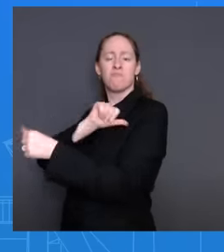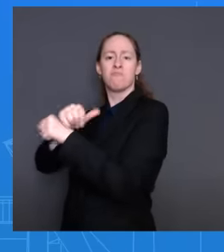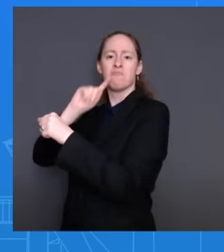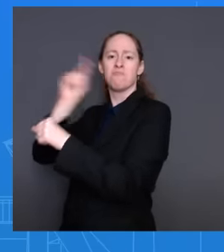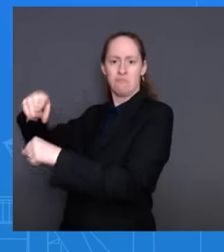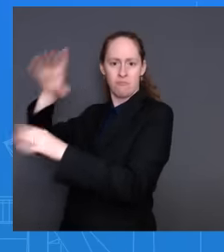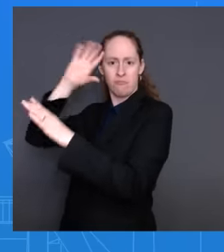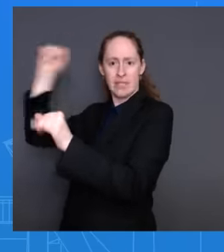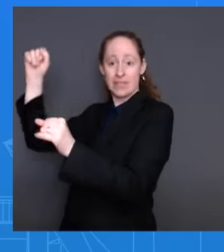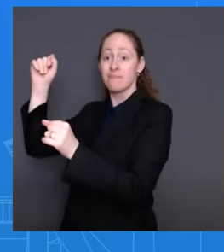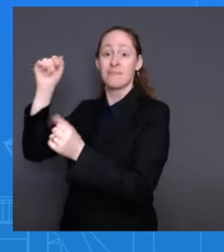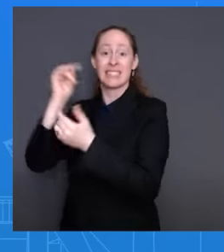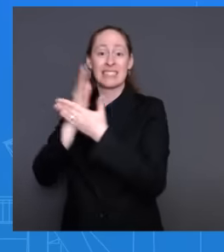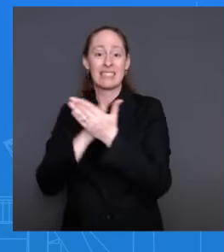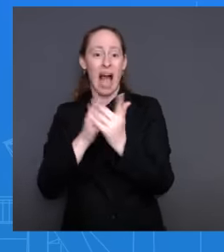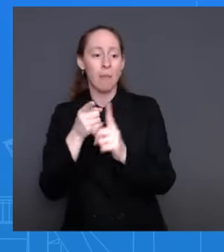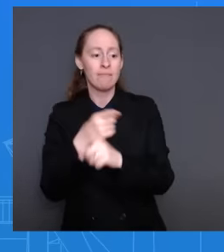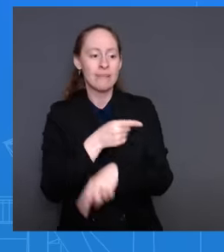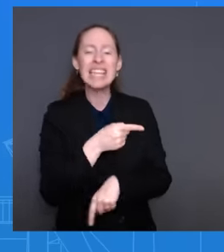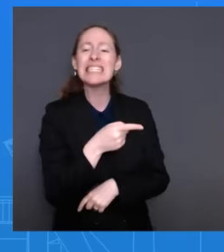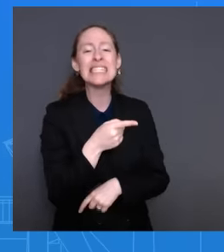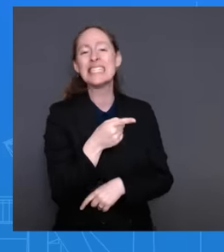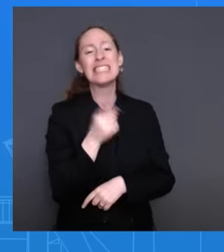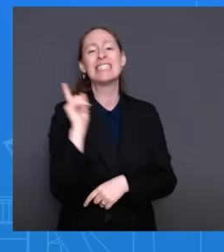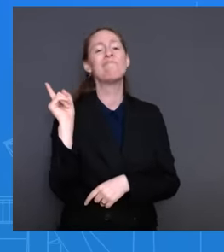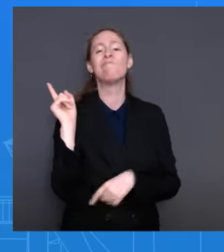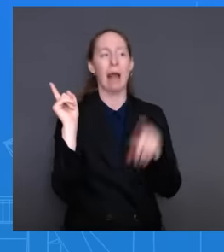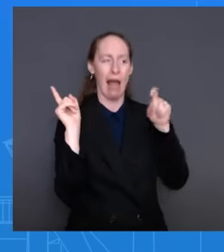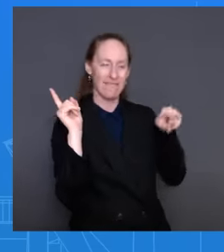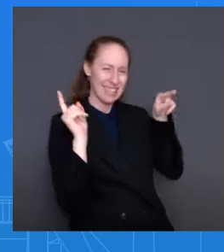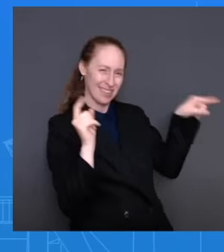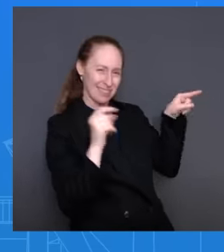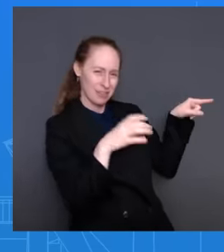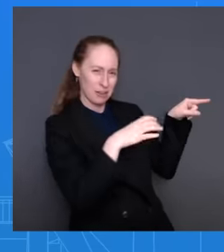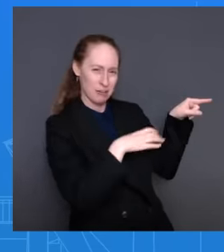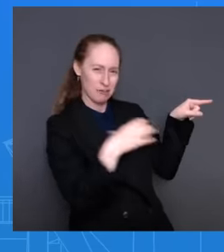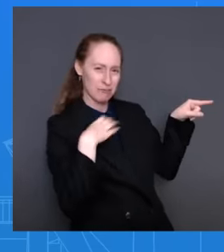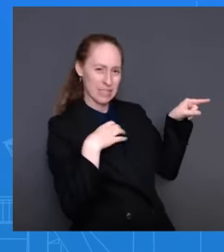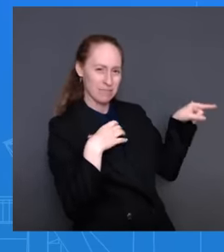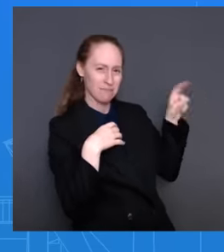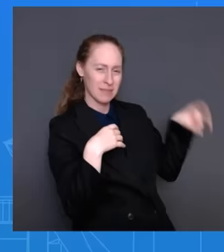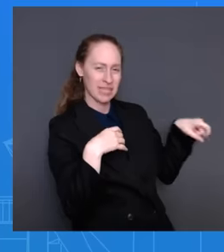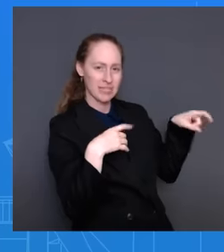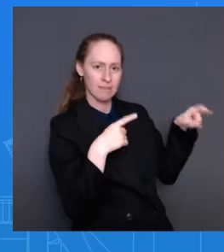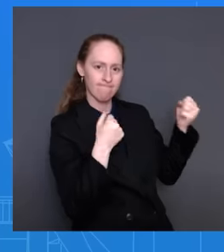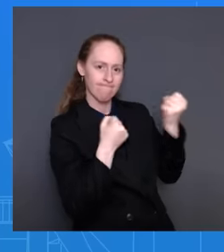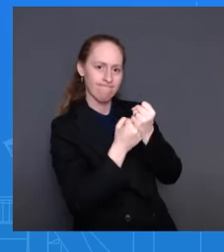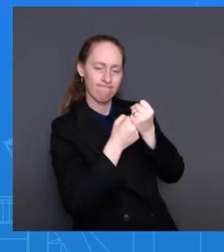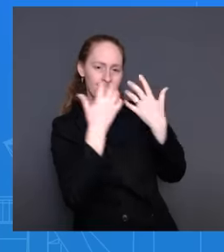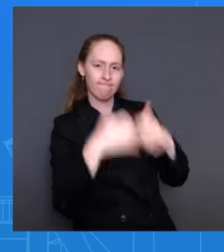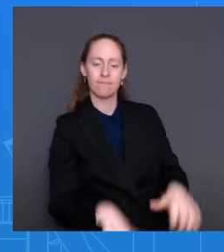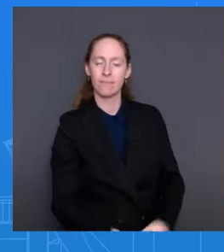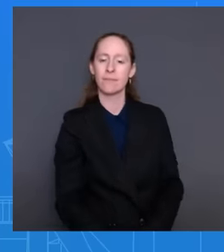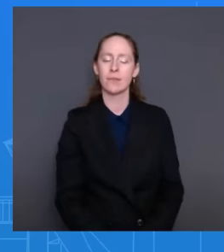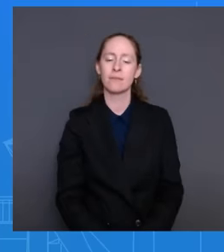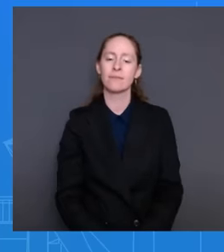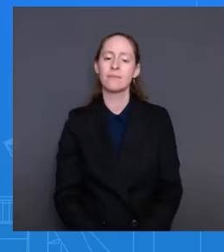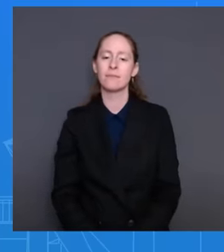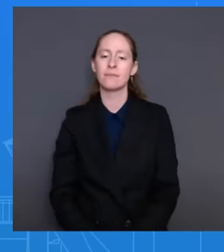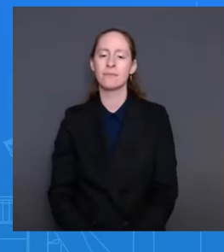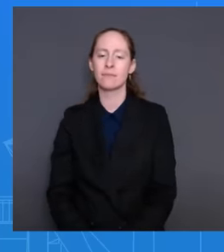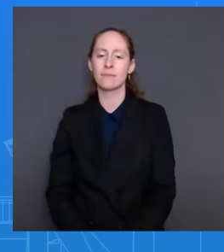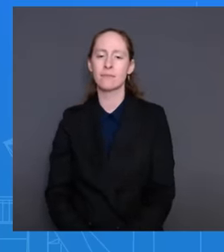is our overarching focus when it comes to the economy right now. So that is the context I want to provide. Happy